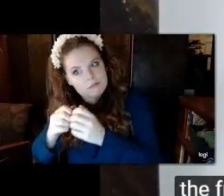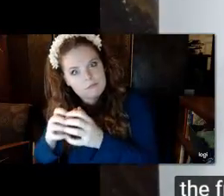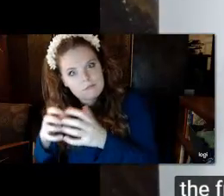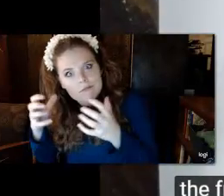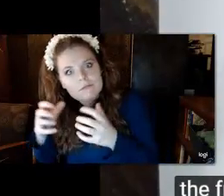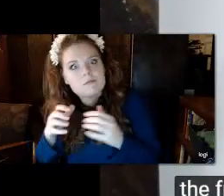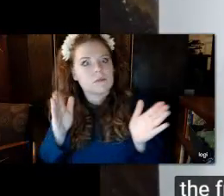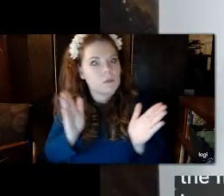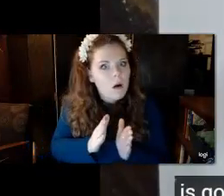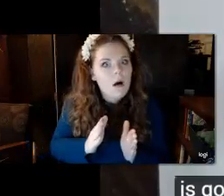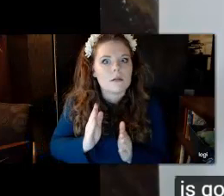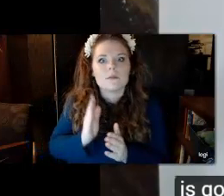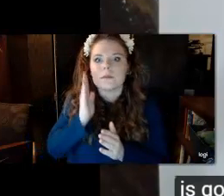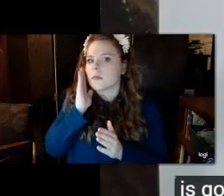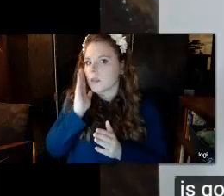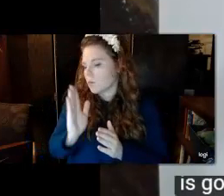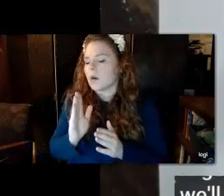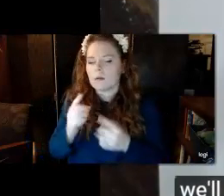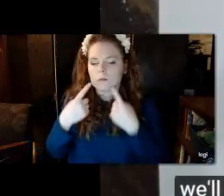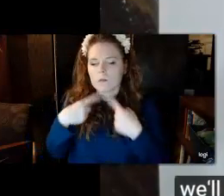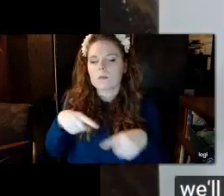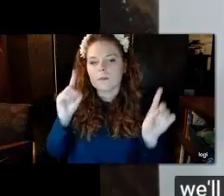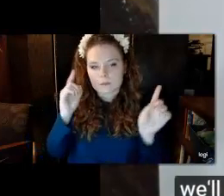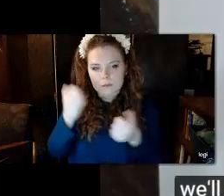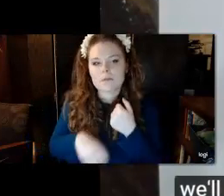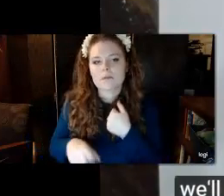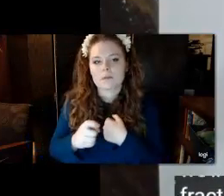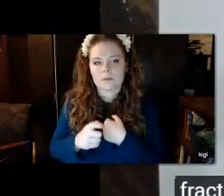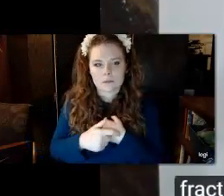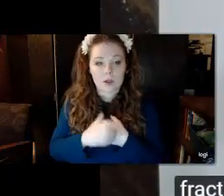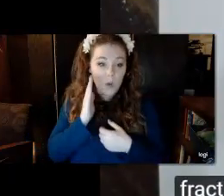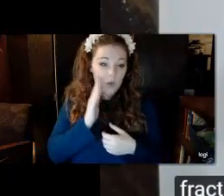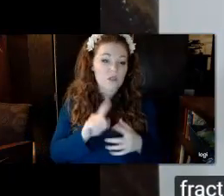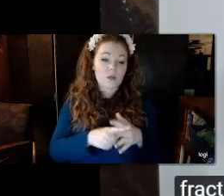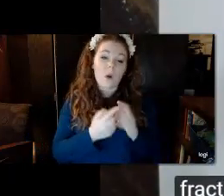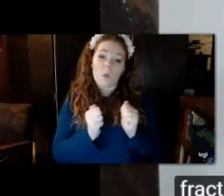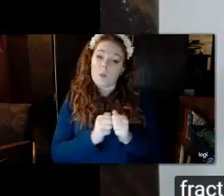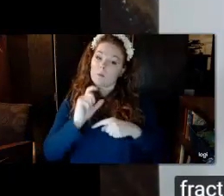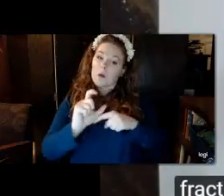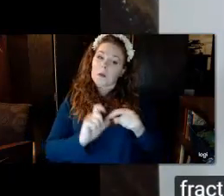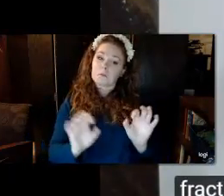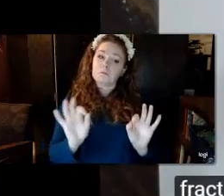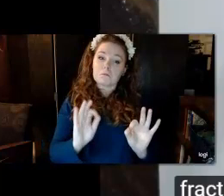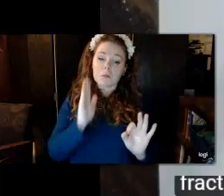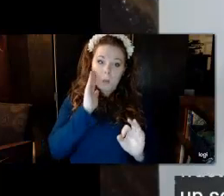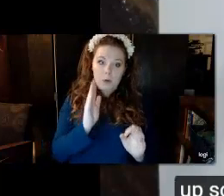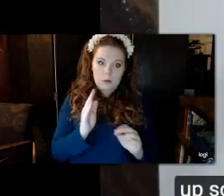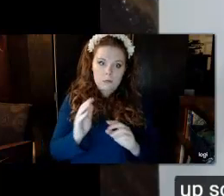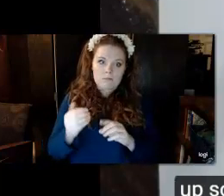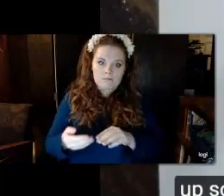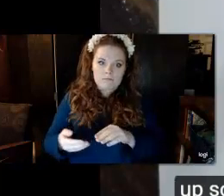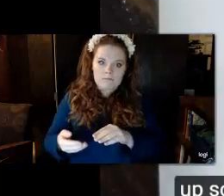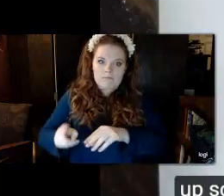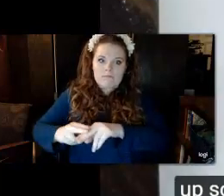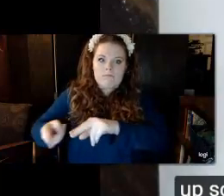work every single time. So we'll start off with some small fractions and then we'll build our way up. So the first one that I have circled here